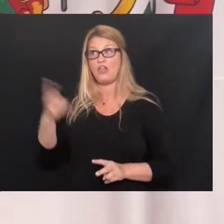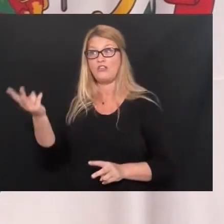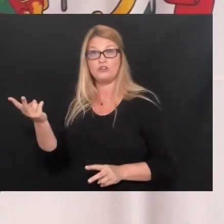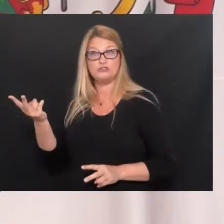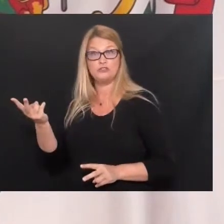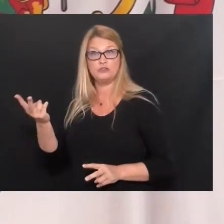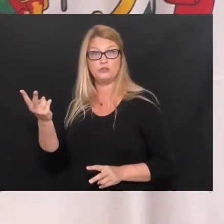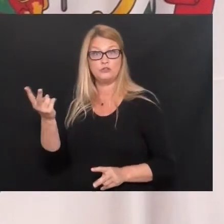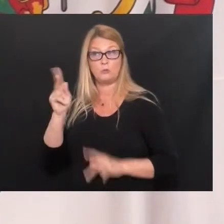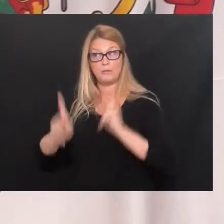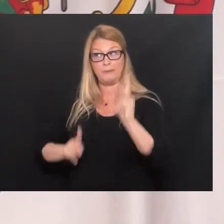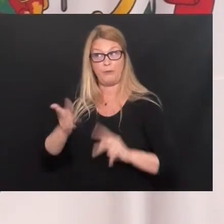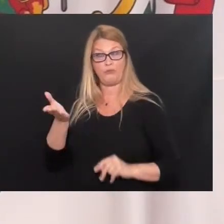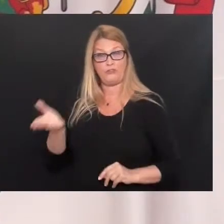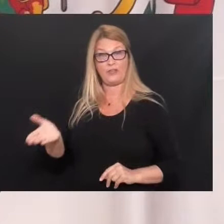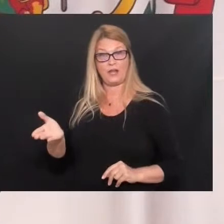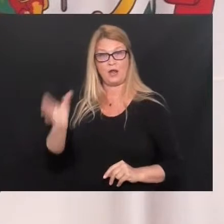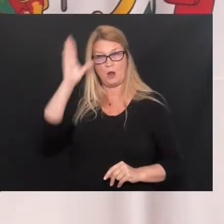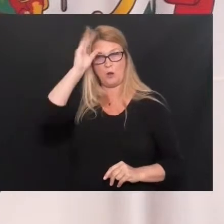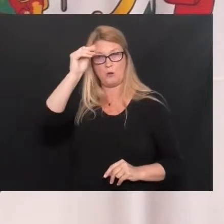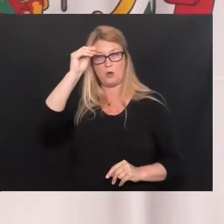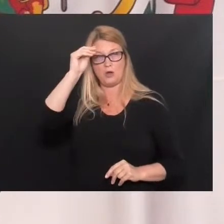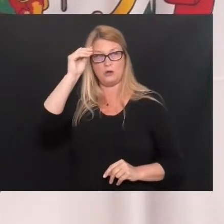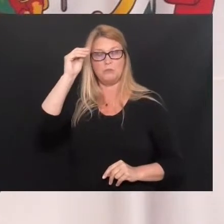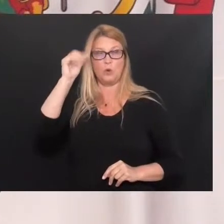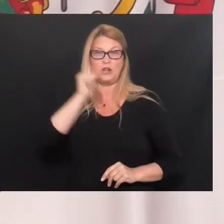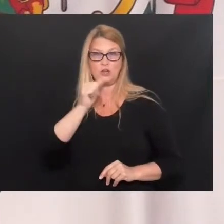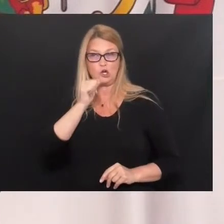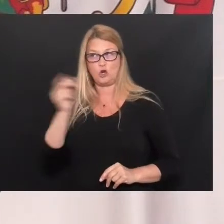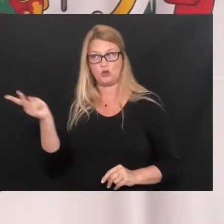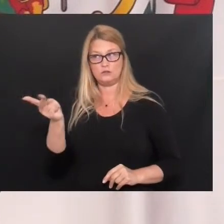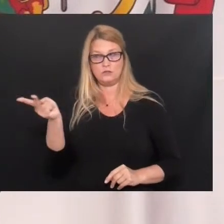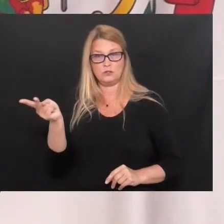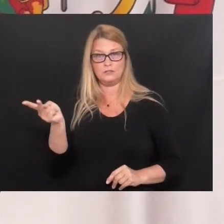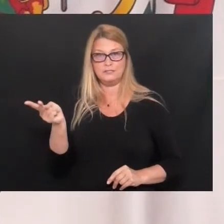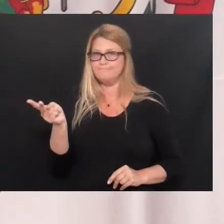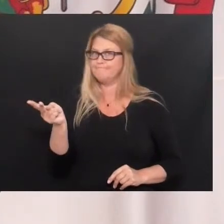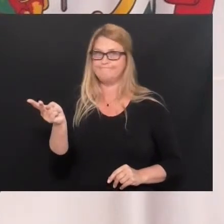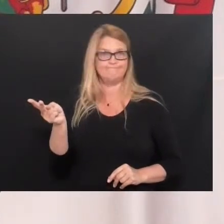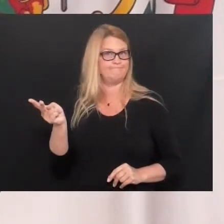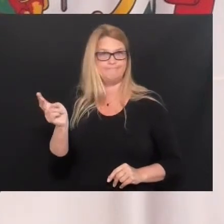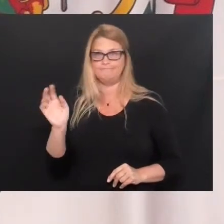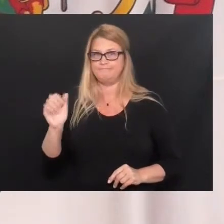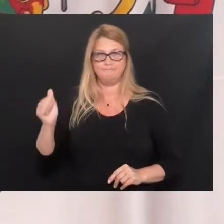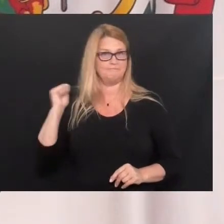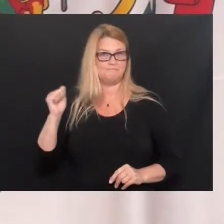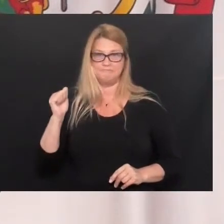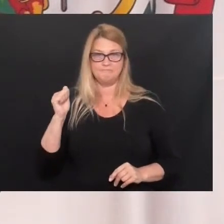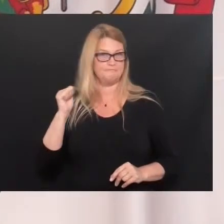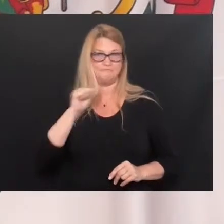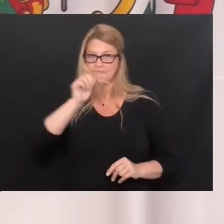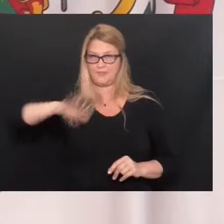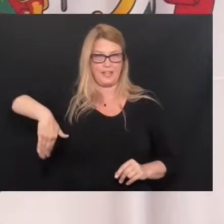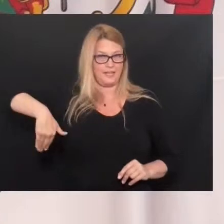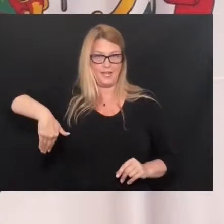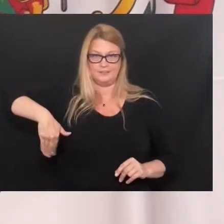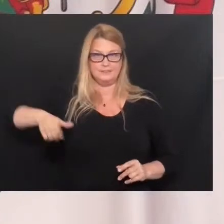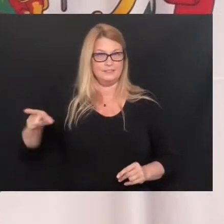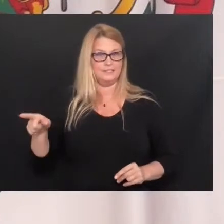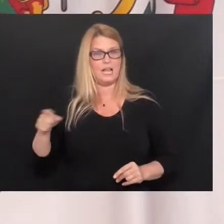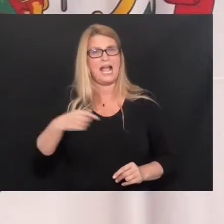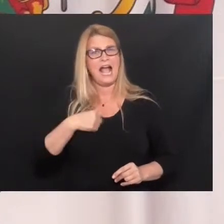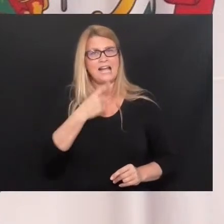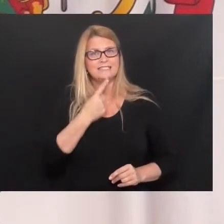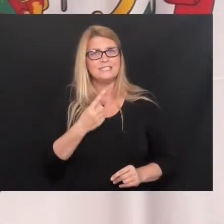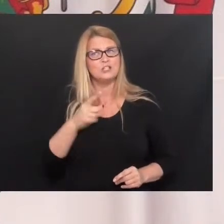2 other people there, a boy and a girl, and neither one of them had been vaccinated. And I told